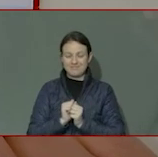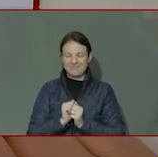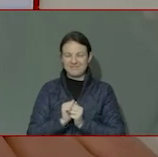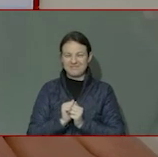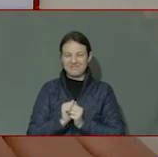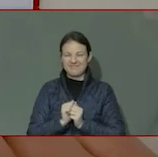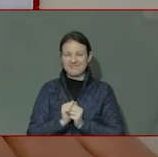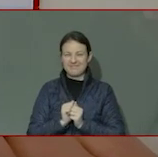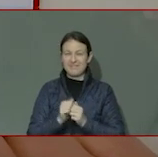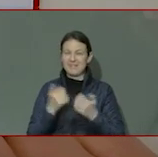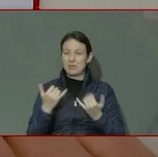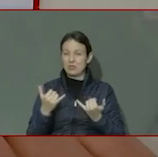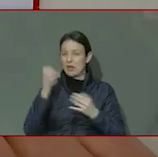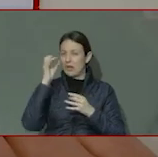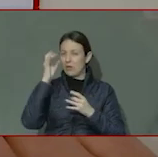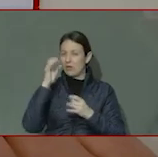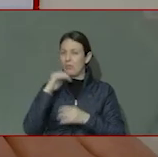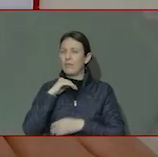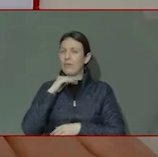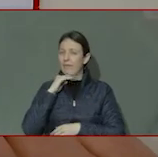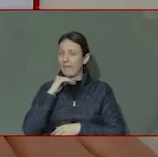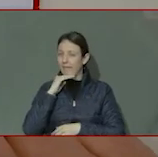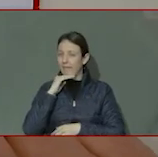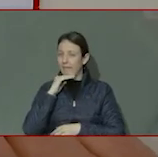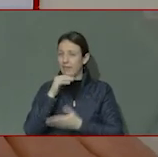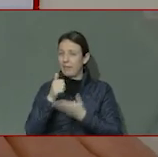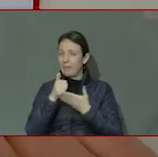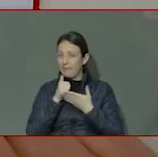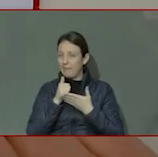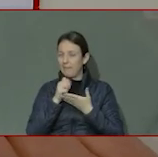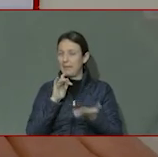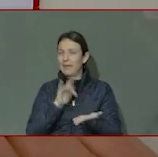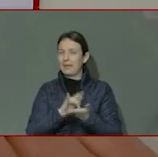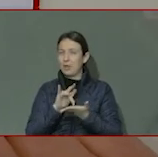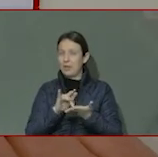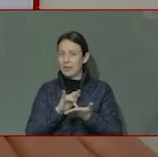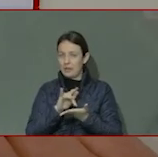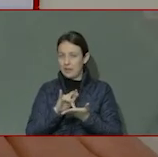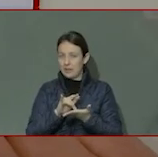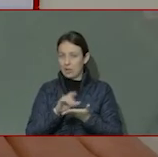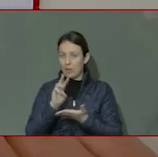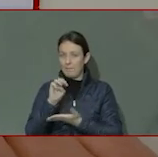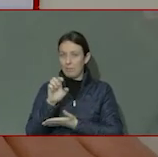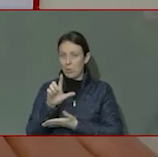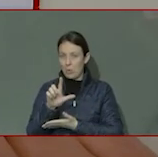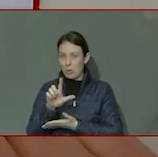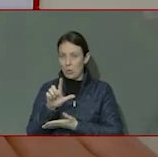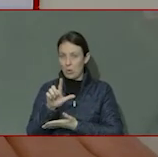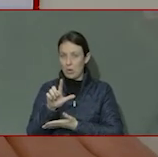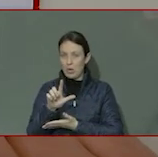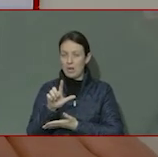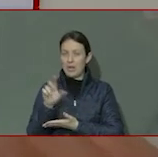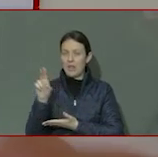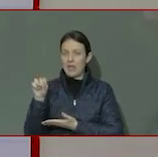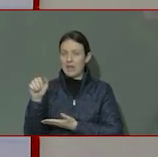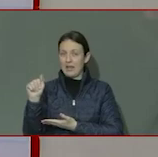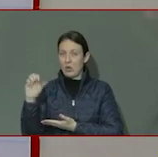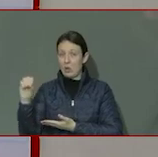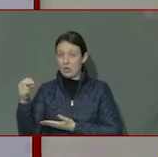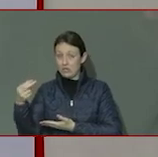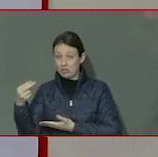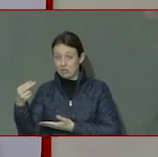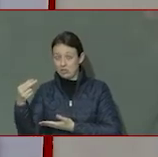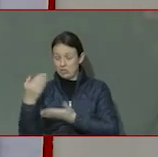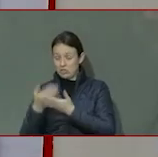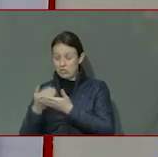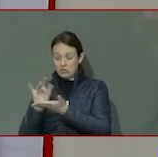have enough information to calculate the number of moles of sodium hydroxide, correct?